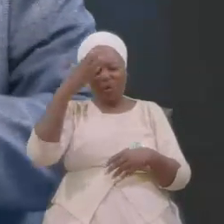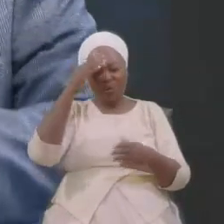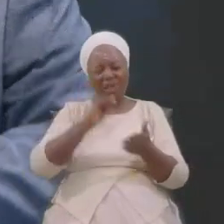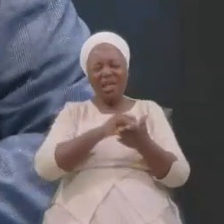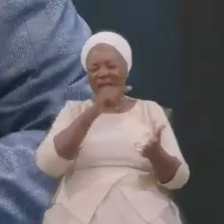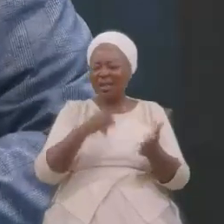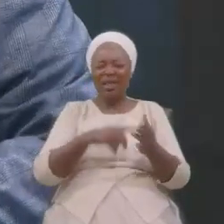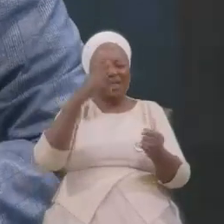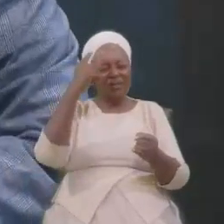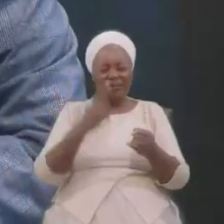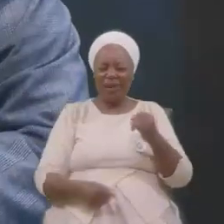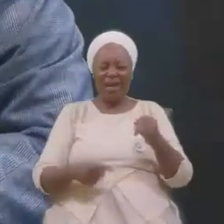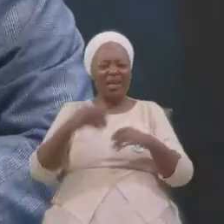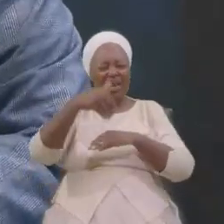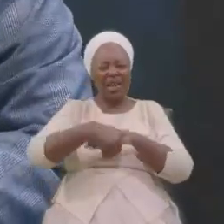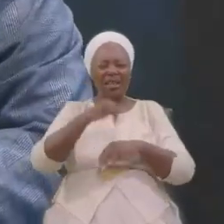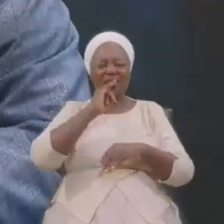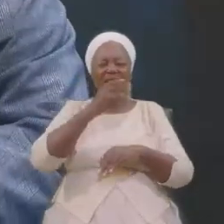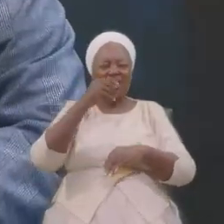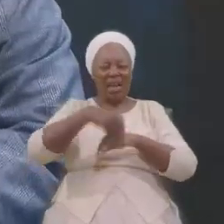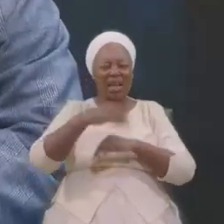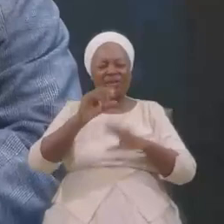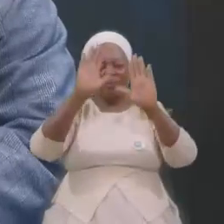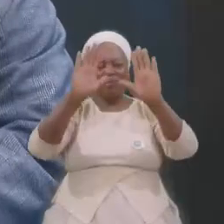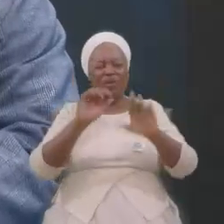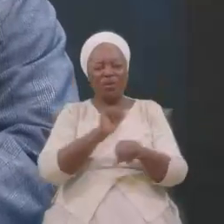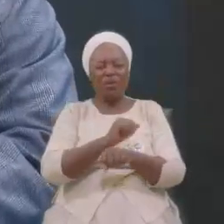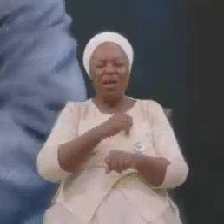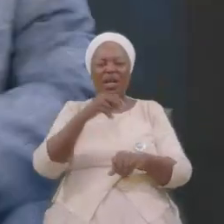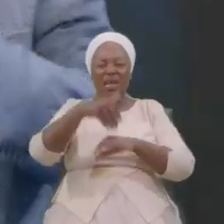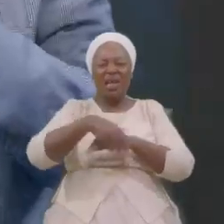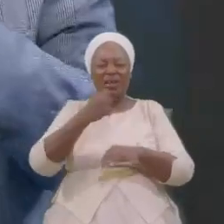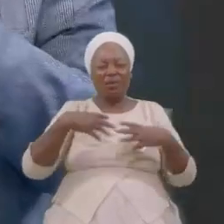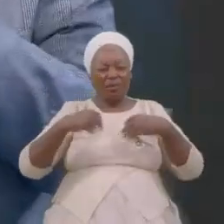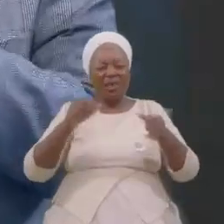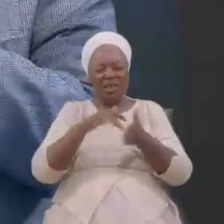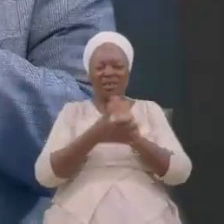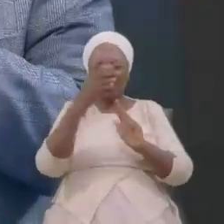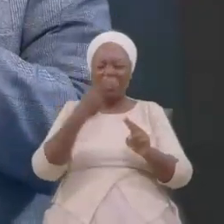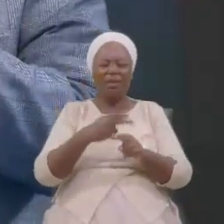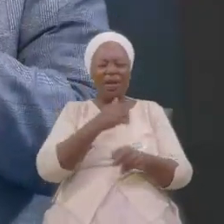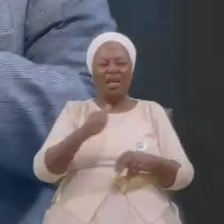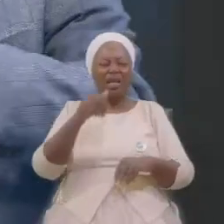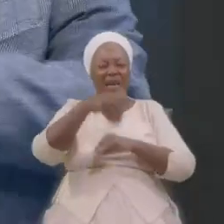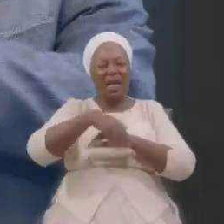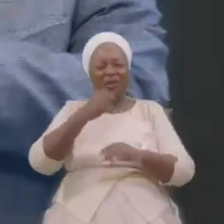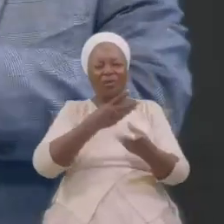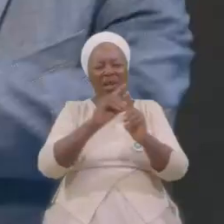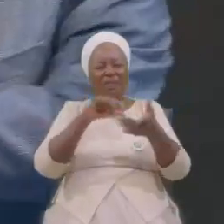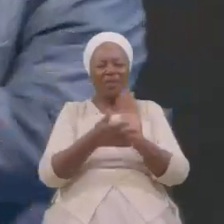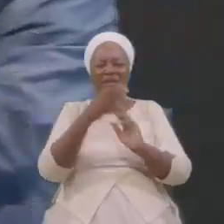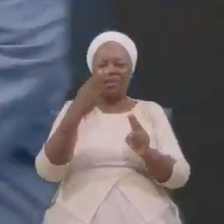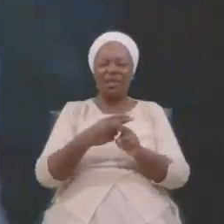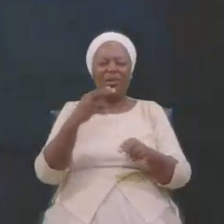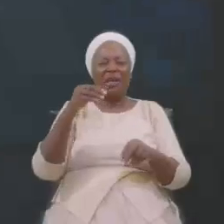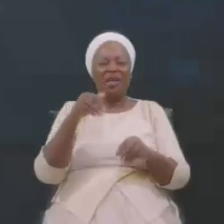is a night of miracle, a night of healing, a night of deliverance. In your love,